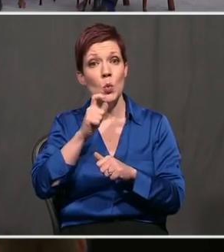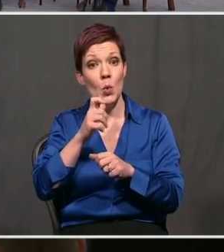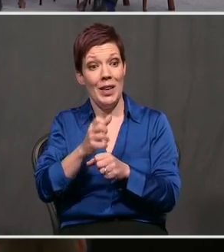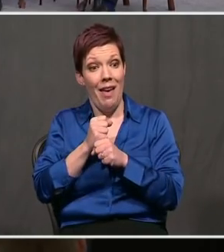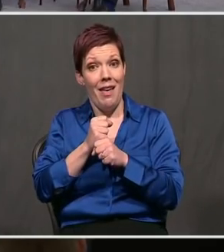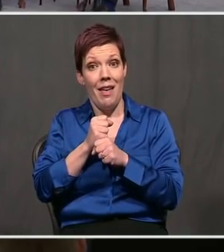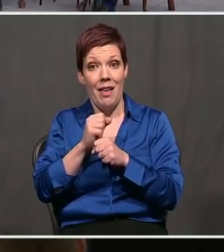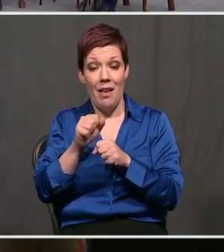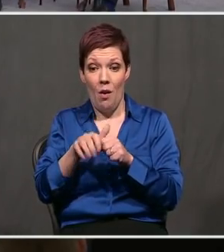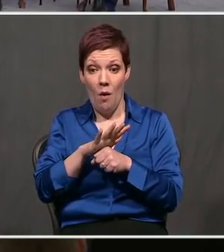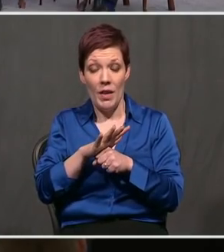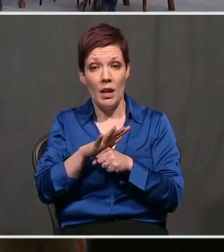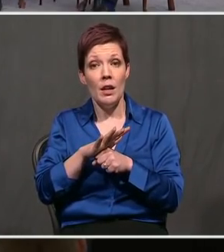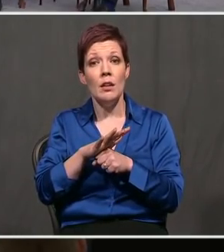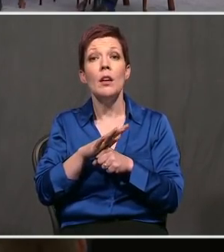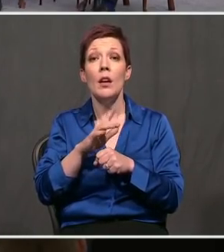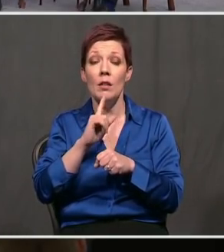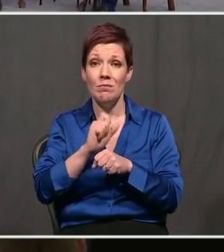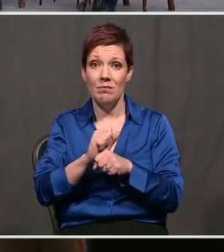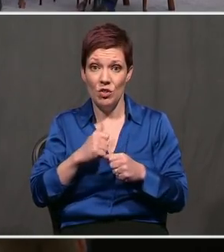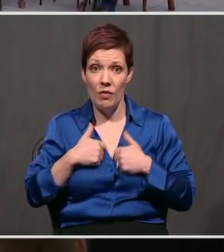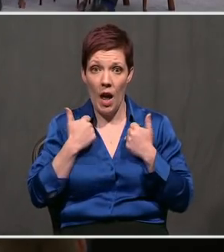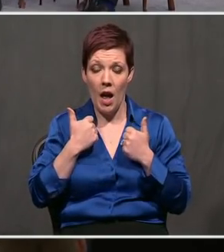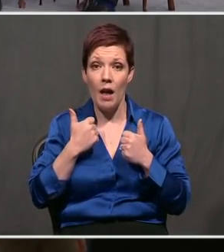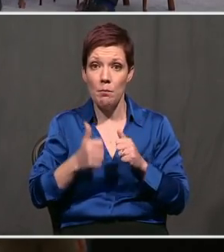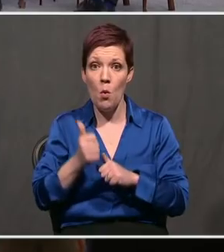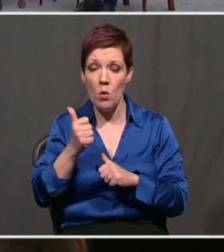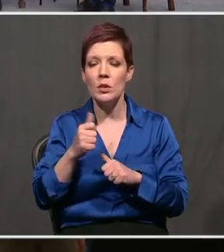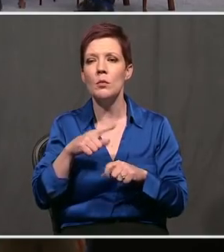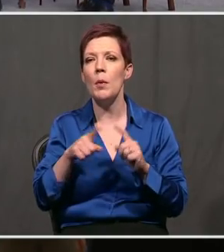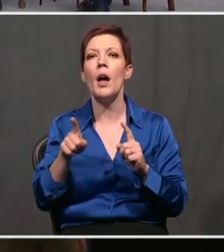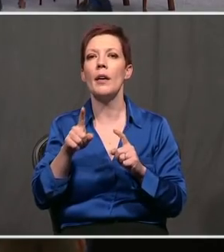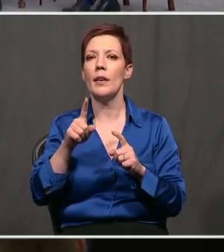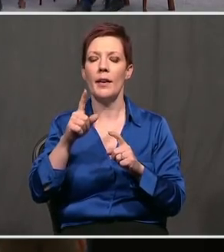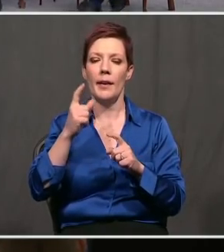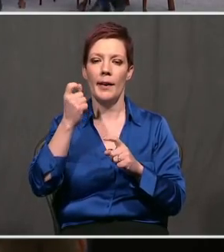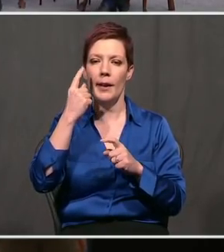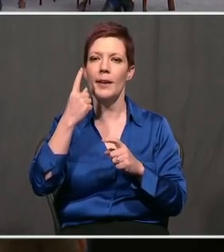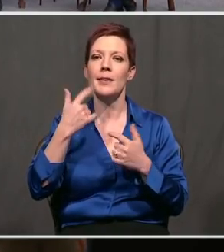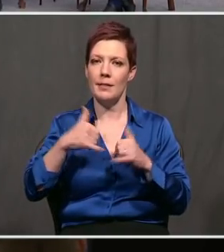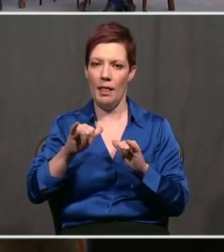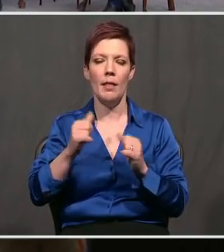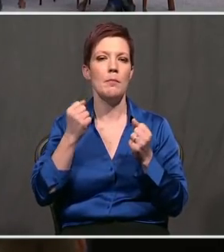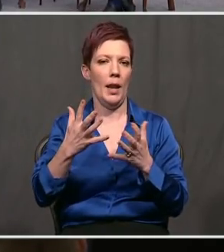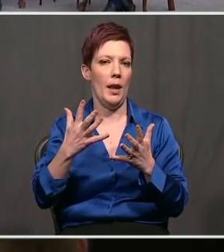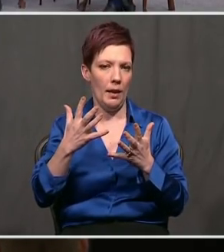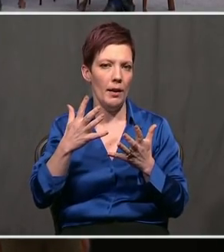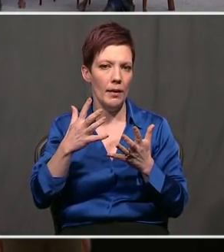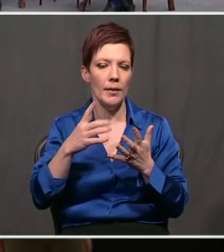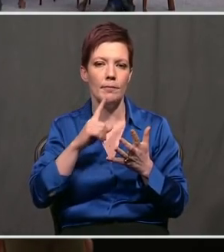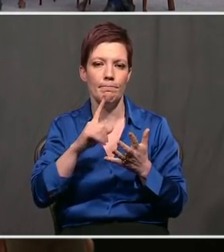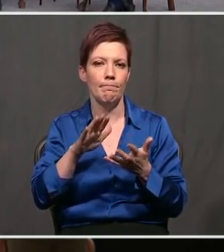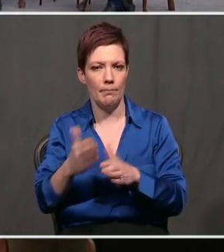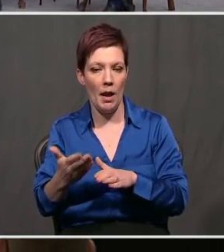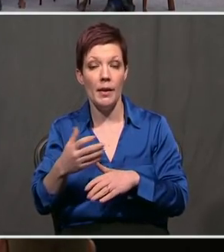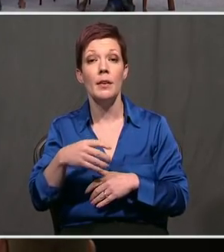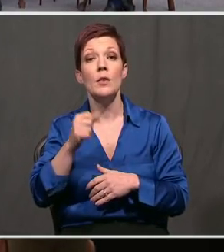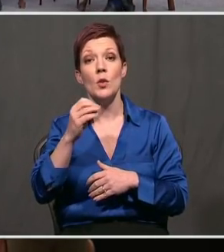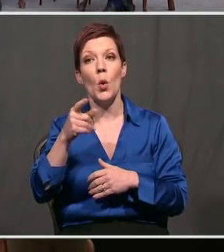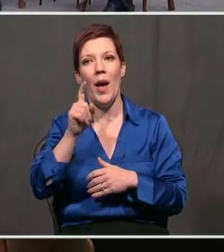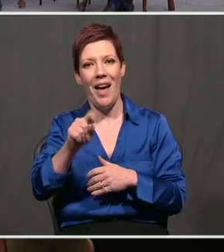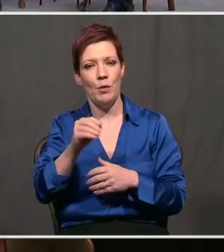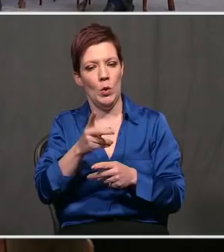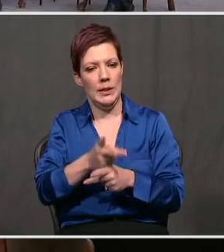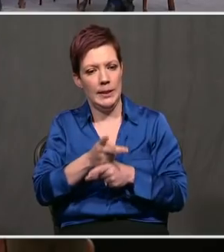not been infected. But it has such a devastating effect to have mitigations going on in these. Look, we allow visitors, but you have to take all